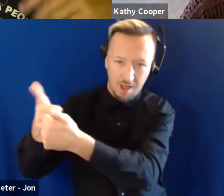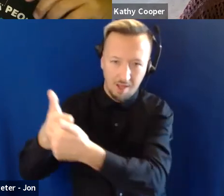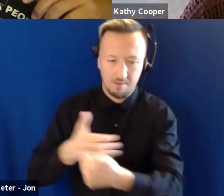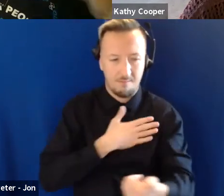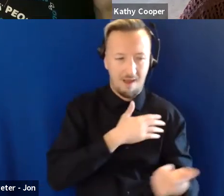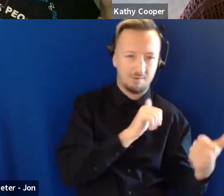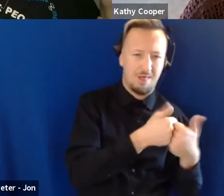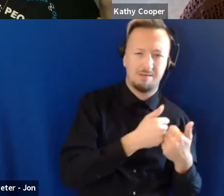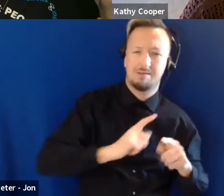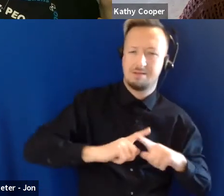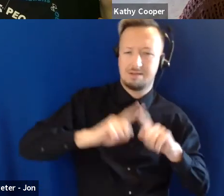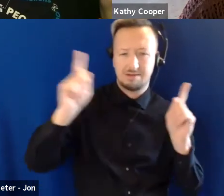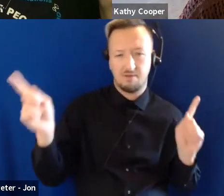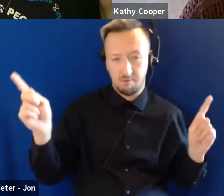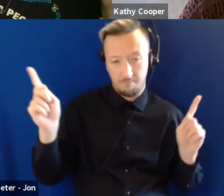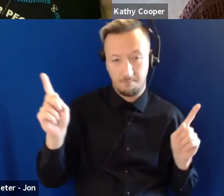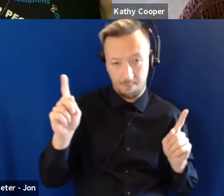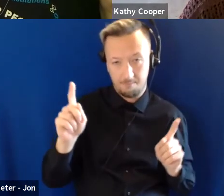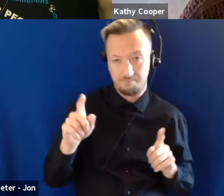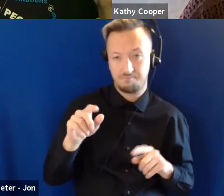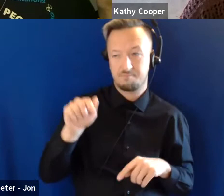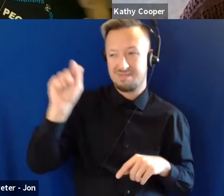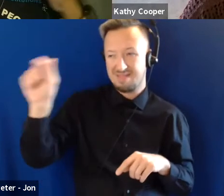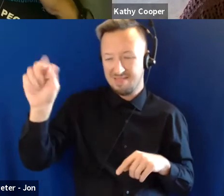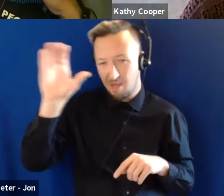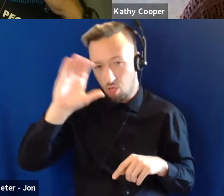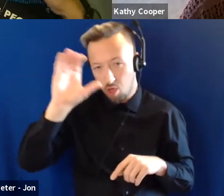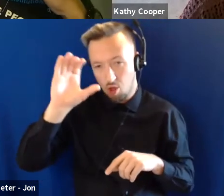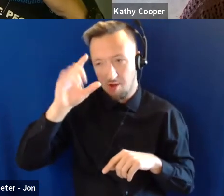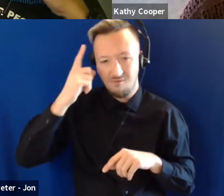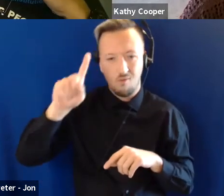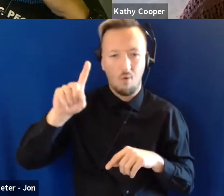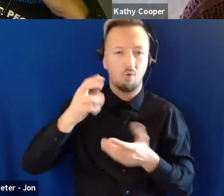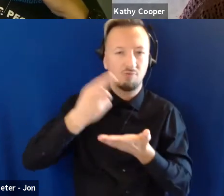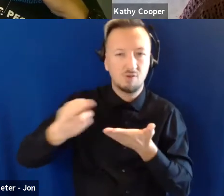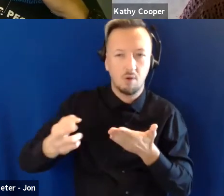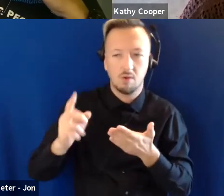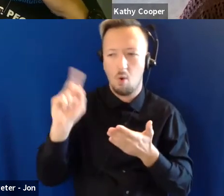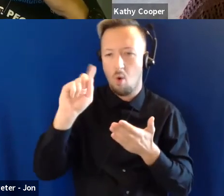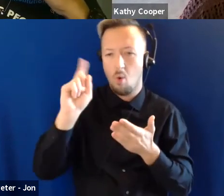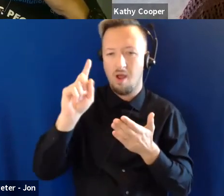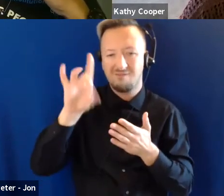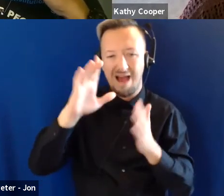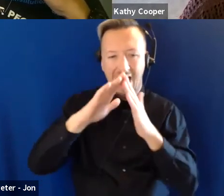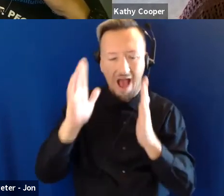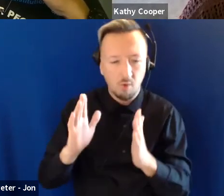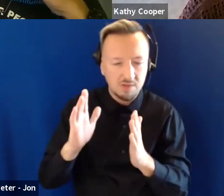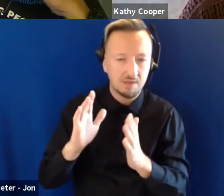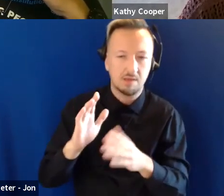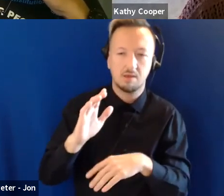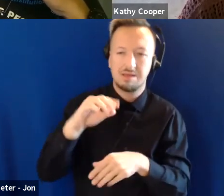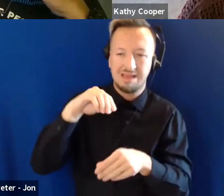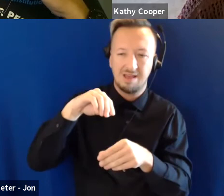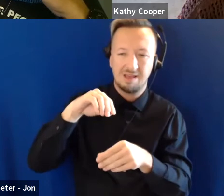And try to find resources, housing, in rural communities, employment, sort of all of